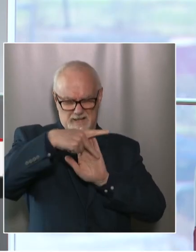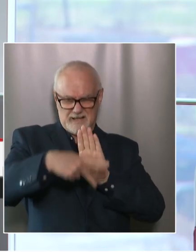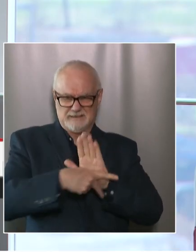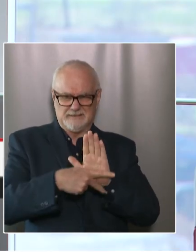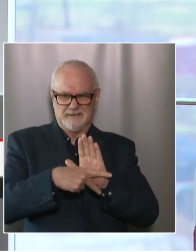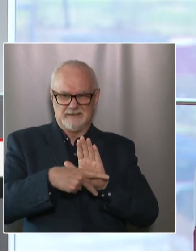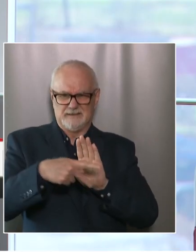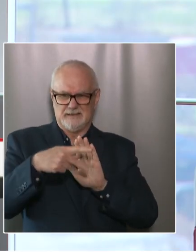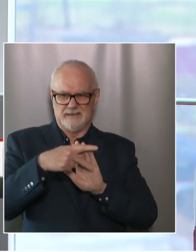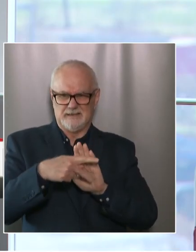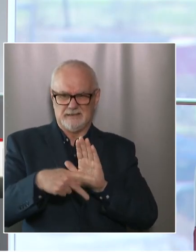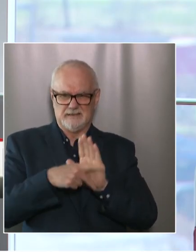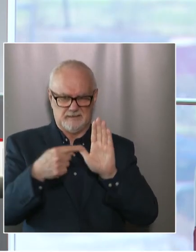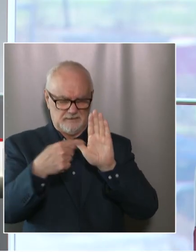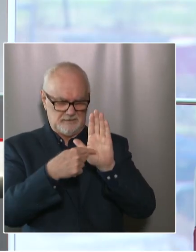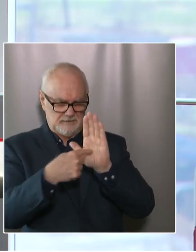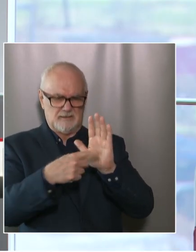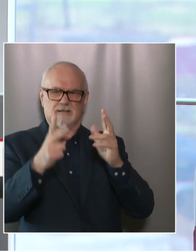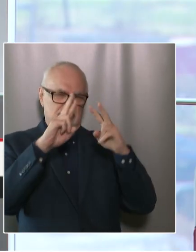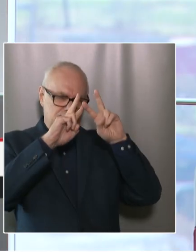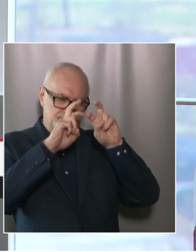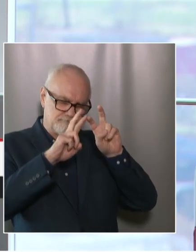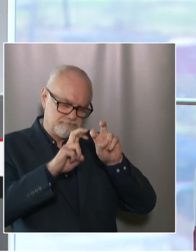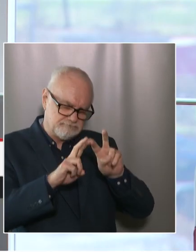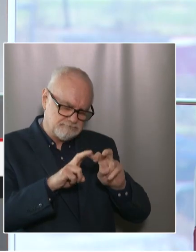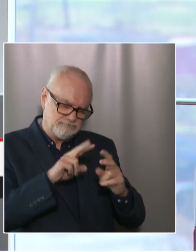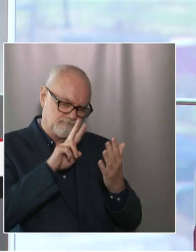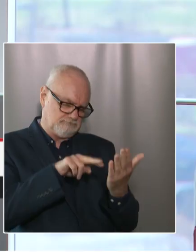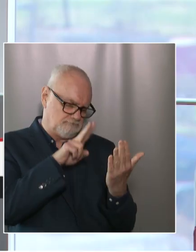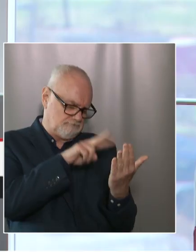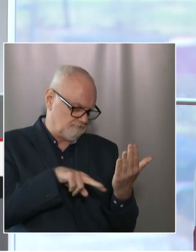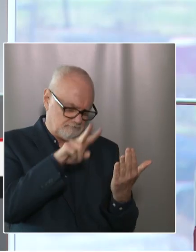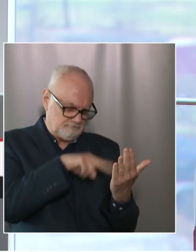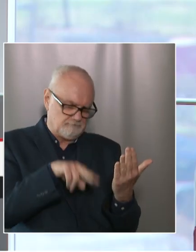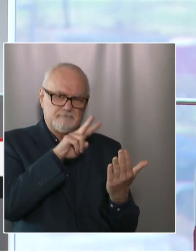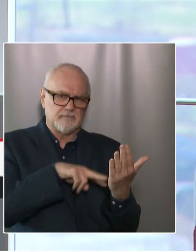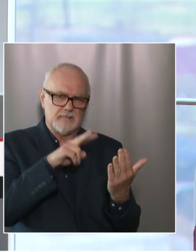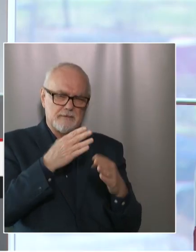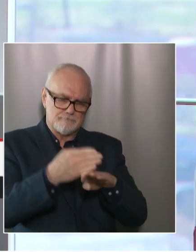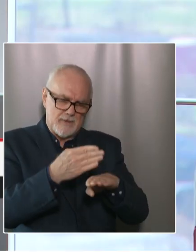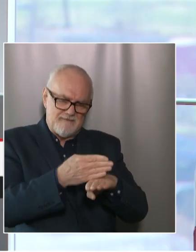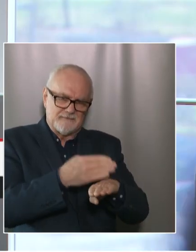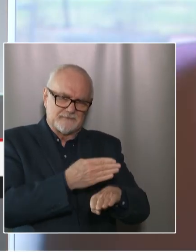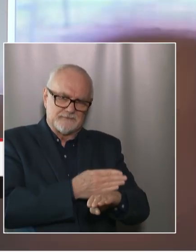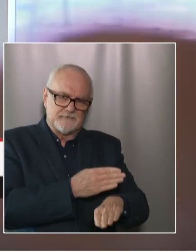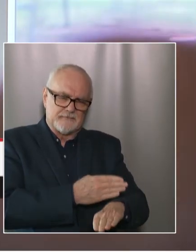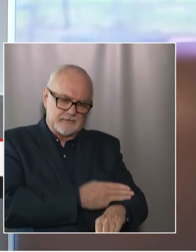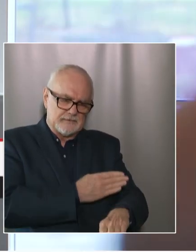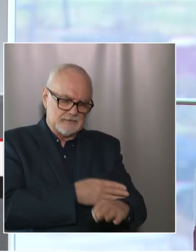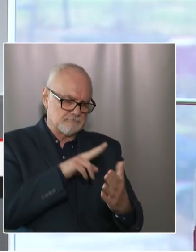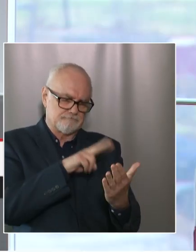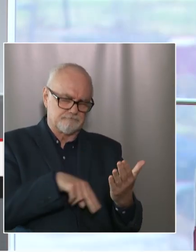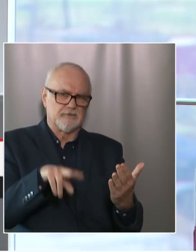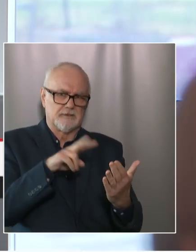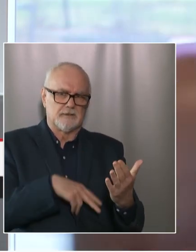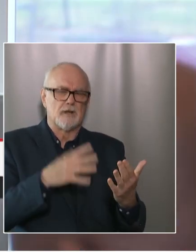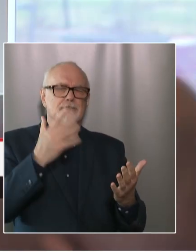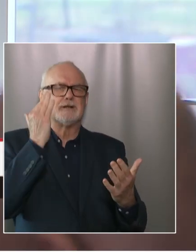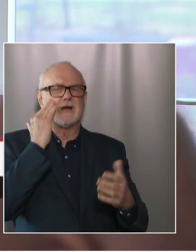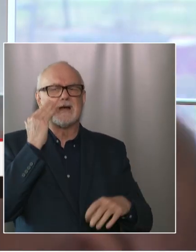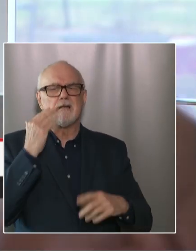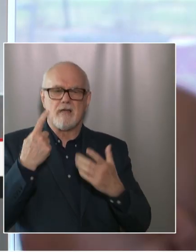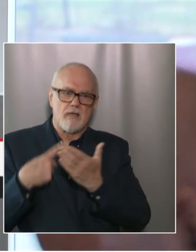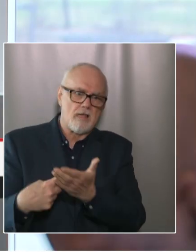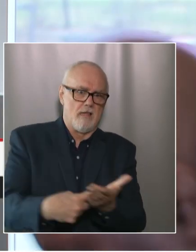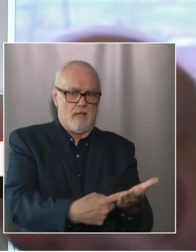DC continues to improve. We know that this is always a pain point, and there's always a difference of opinion, but it is our